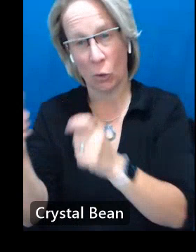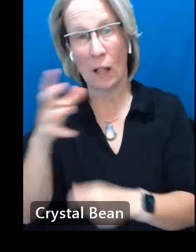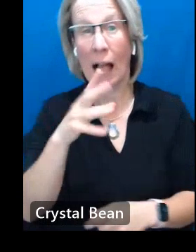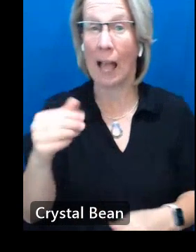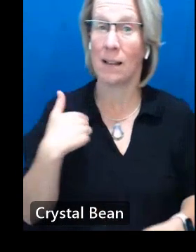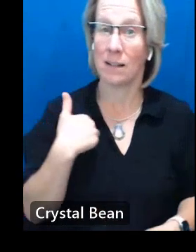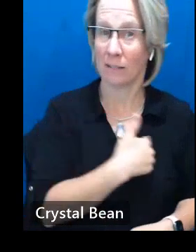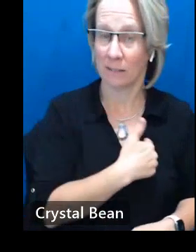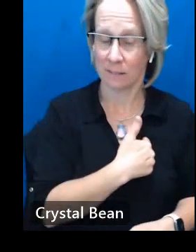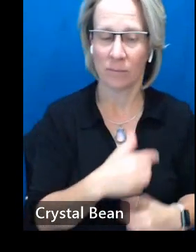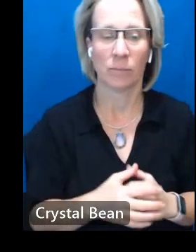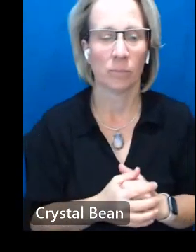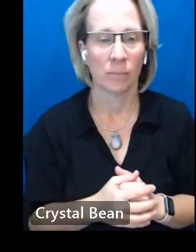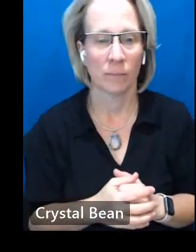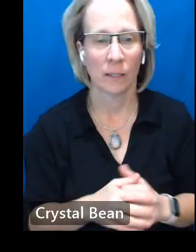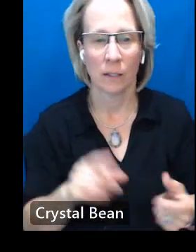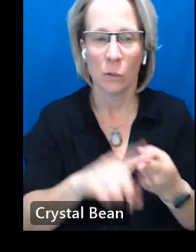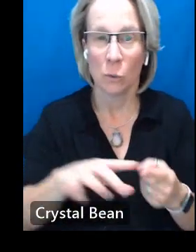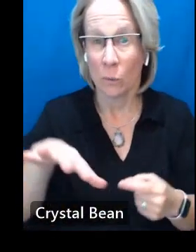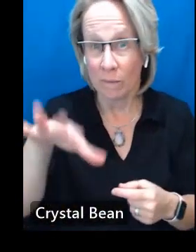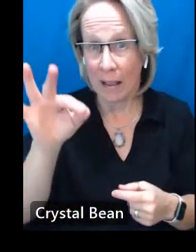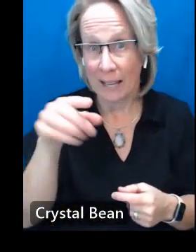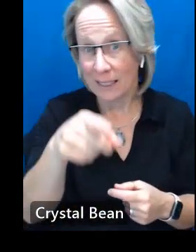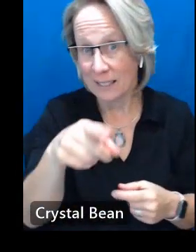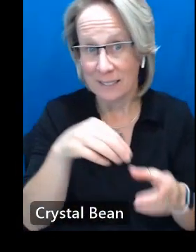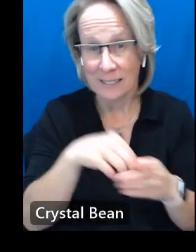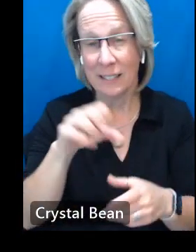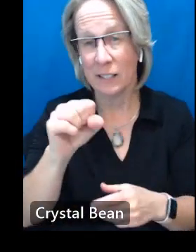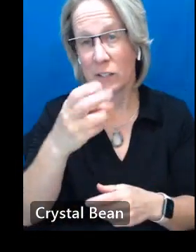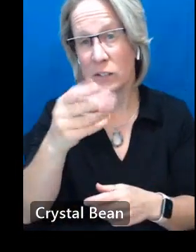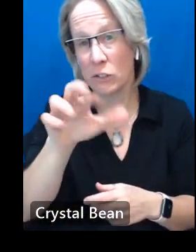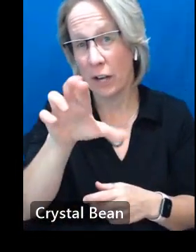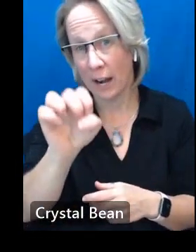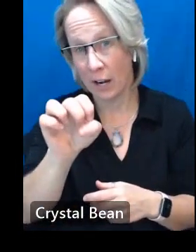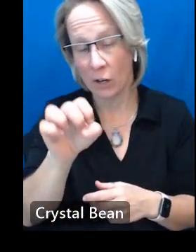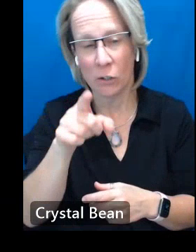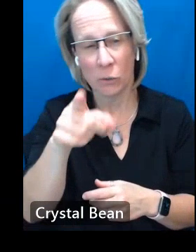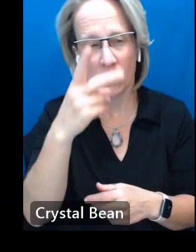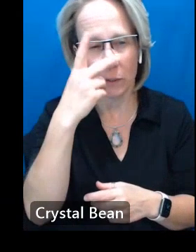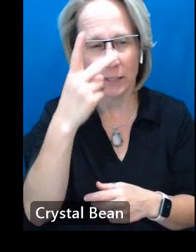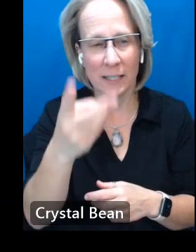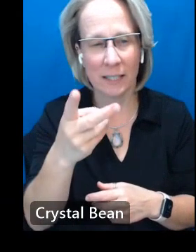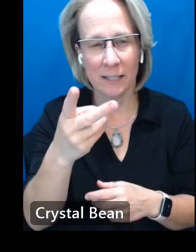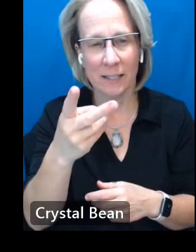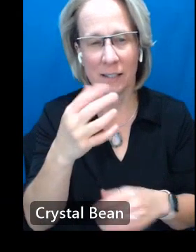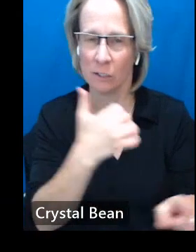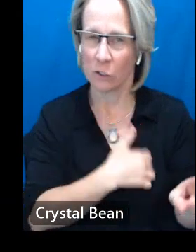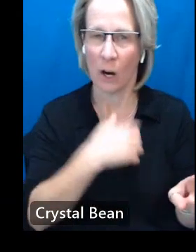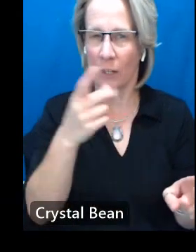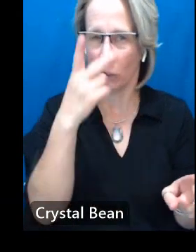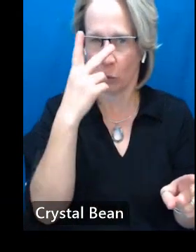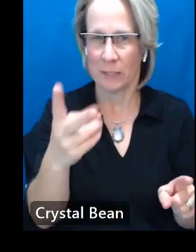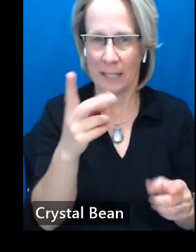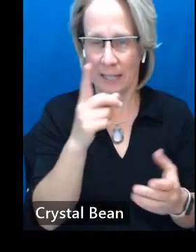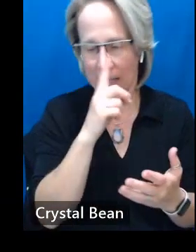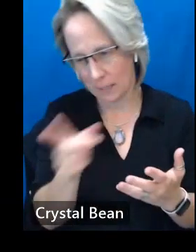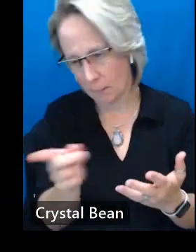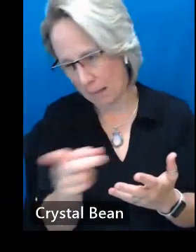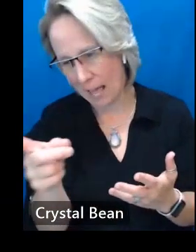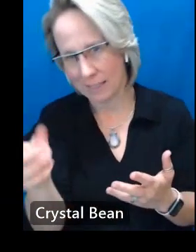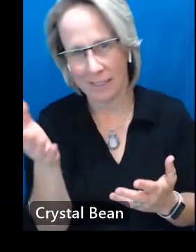to find this in Share, you see the different, or sorry, you see the path there to find it under, so you start at